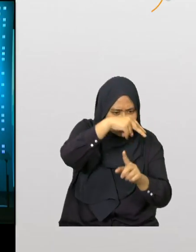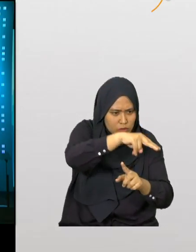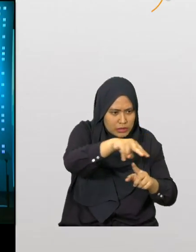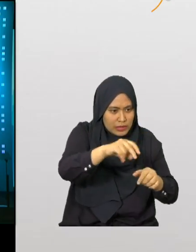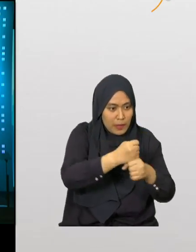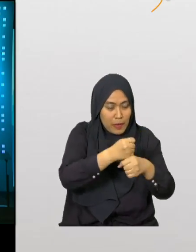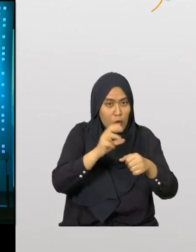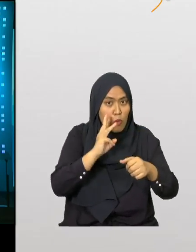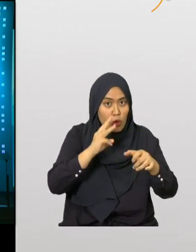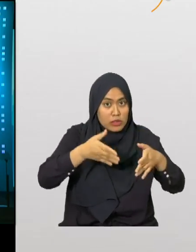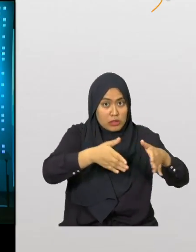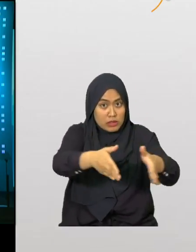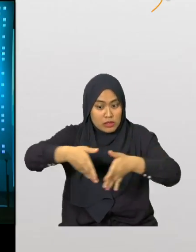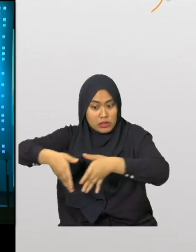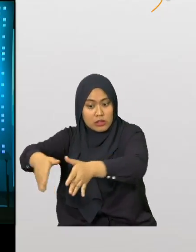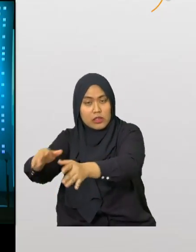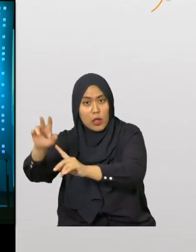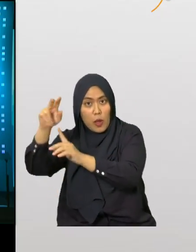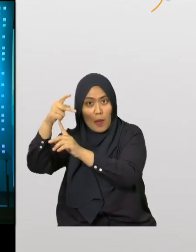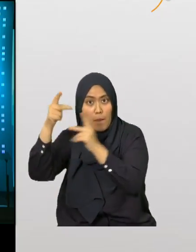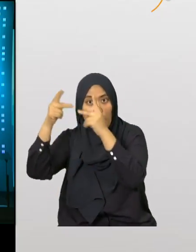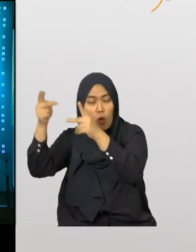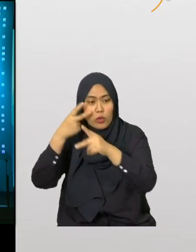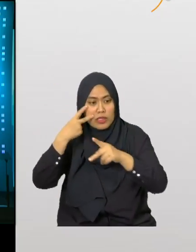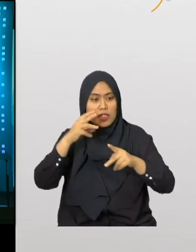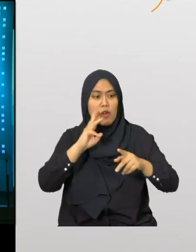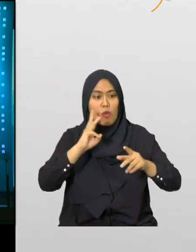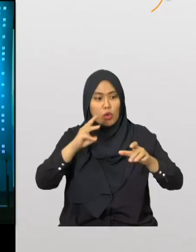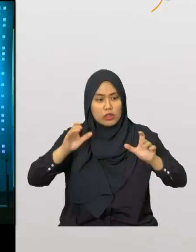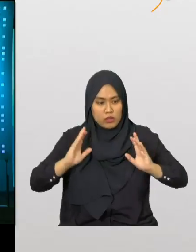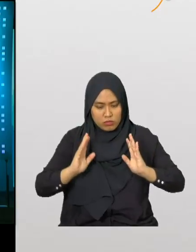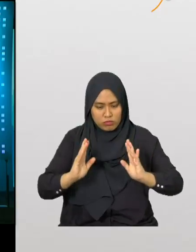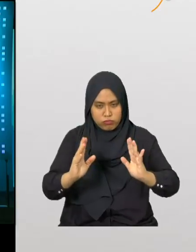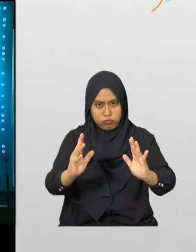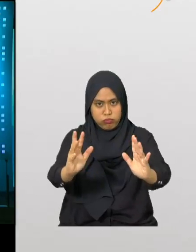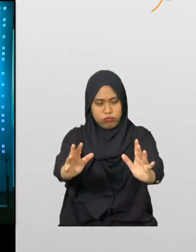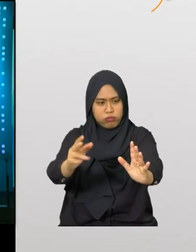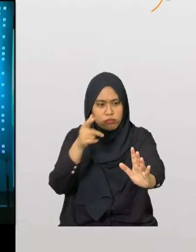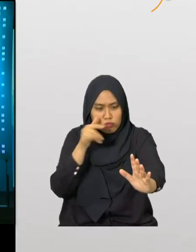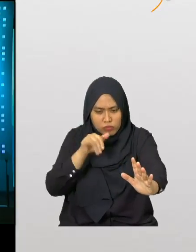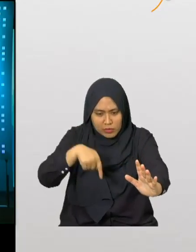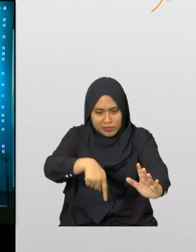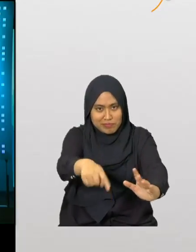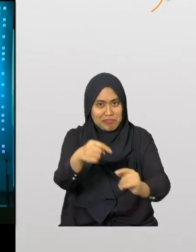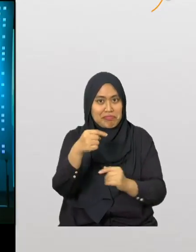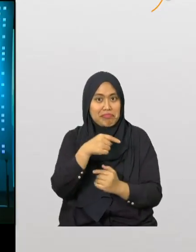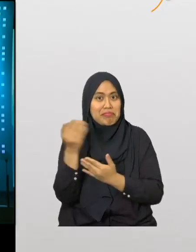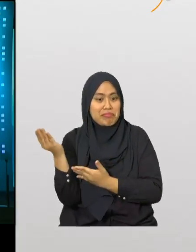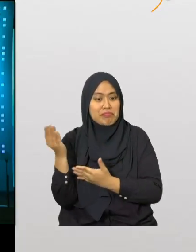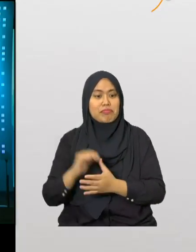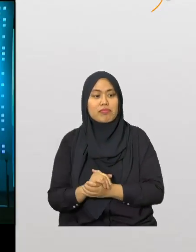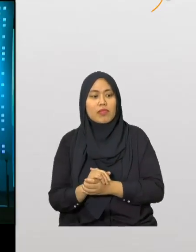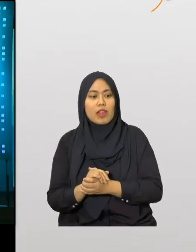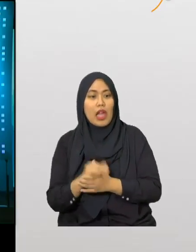sides. And if you fly along the waterway, this is what we thought it would look like. And 10 years and a lot of hard work